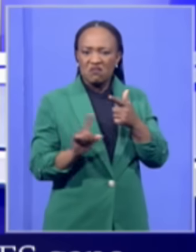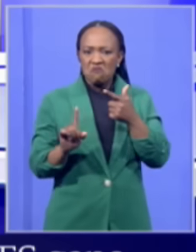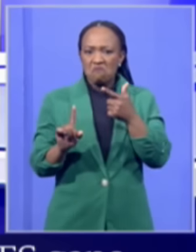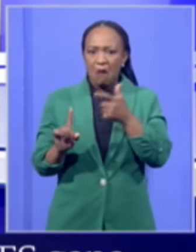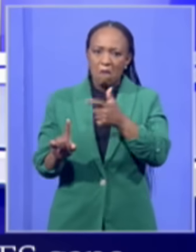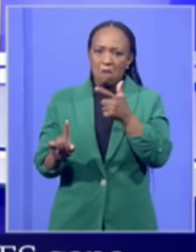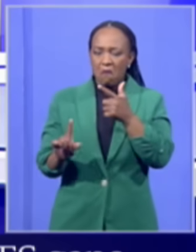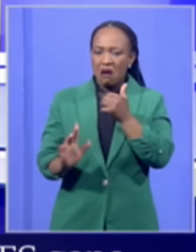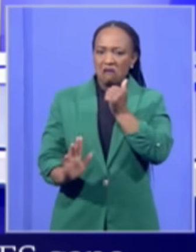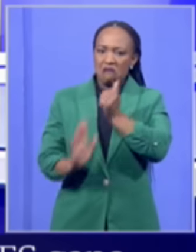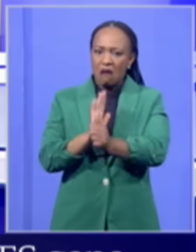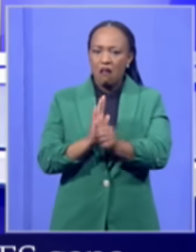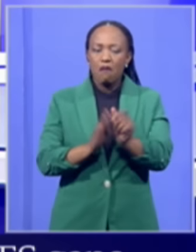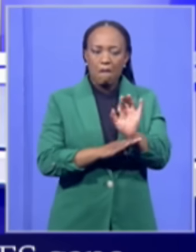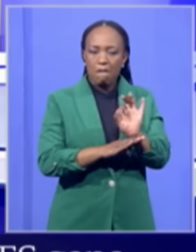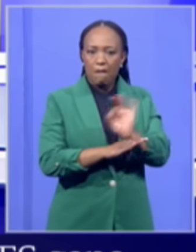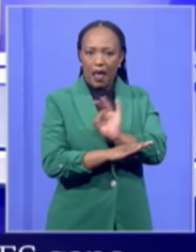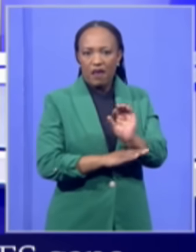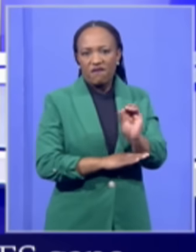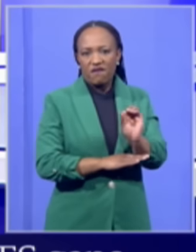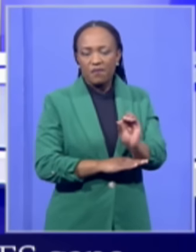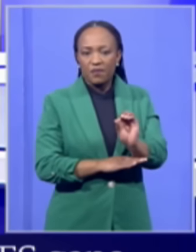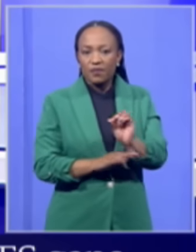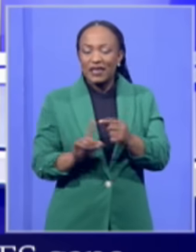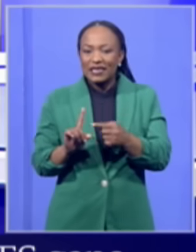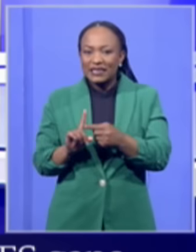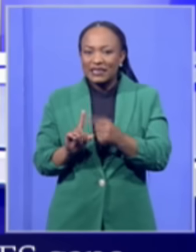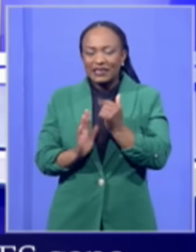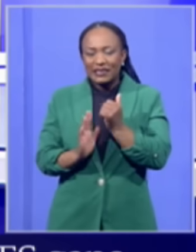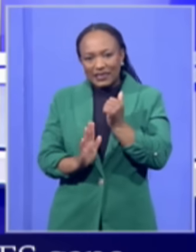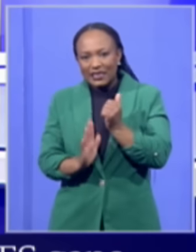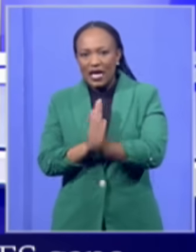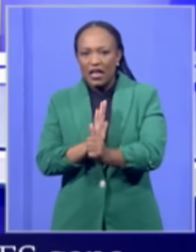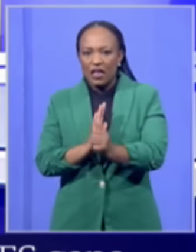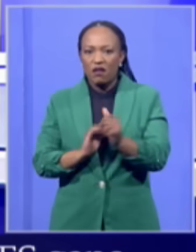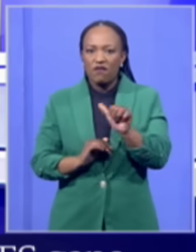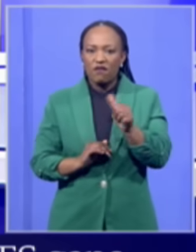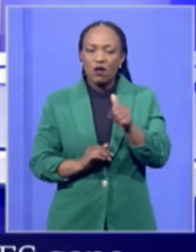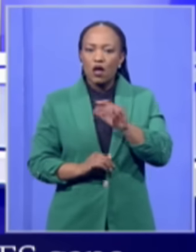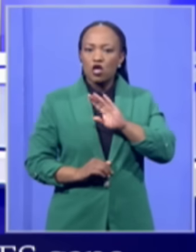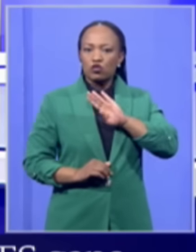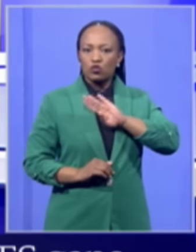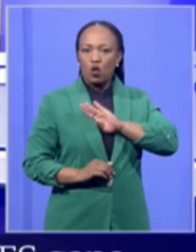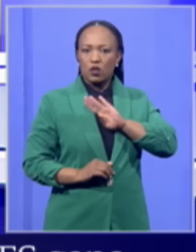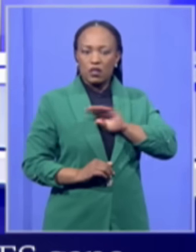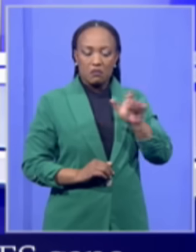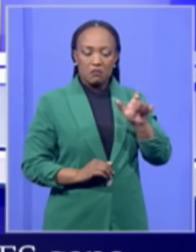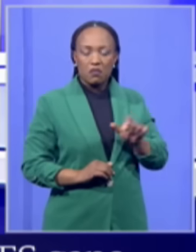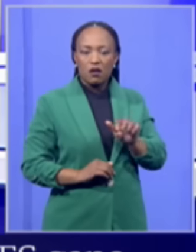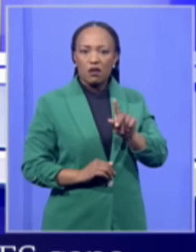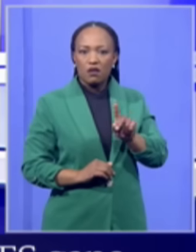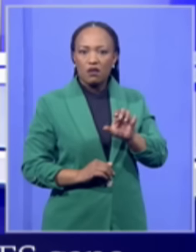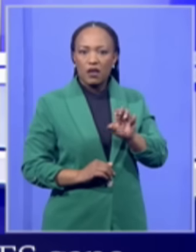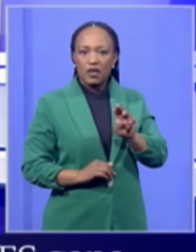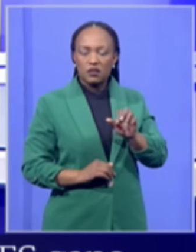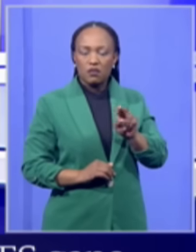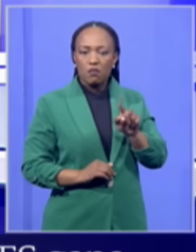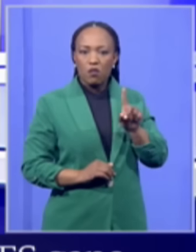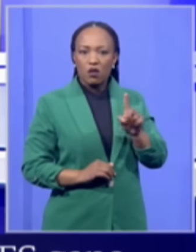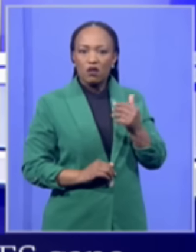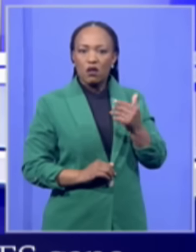go dumela ge a segai a thuntšitšwe le go bolawa ke mohlankedi wa sešole sa Afrika Borwa Desmond Zwakala ka diphalane